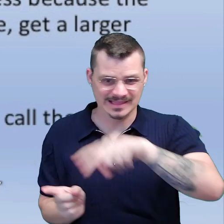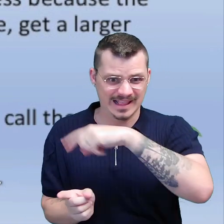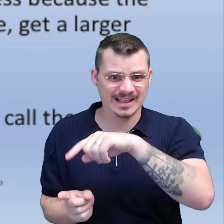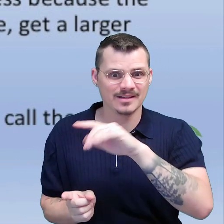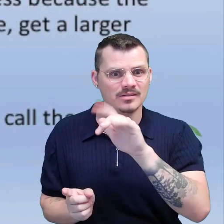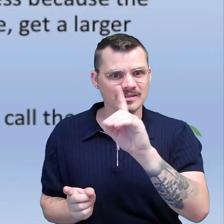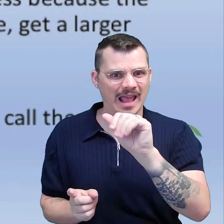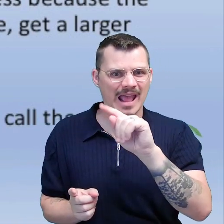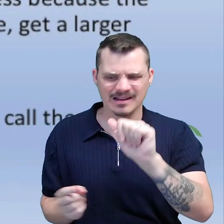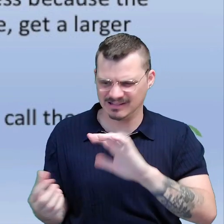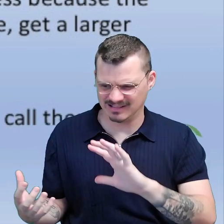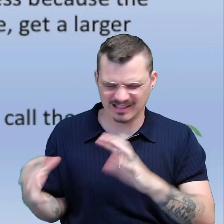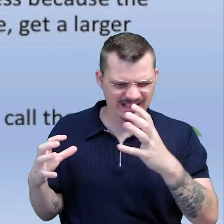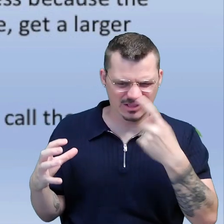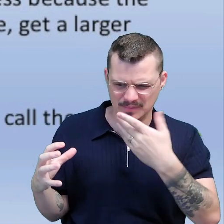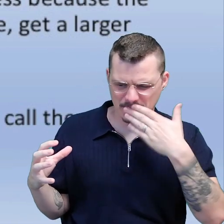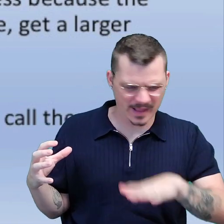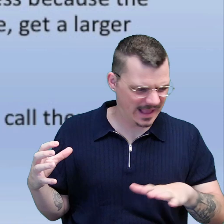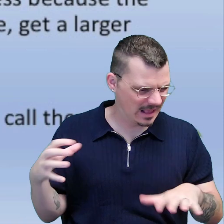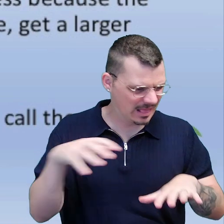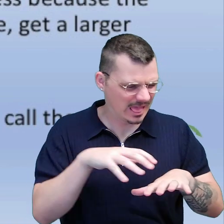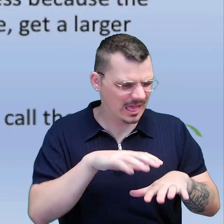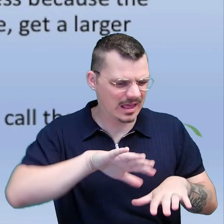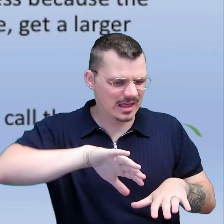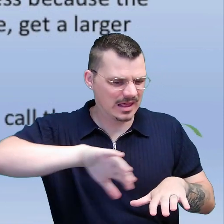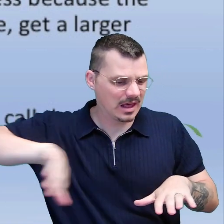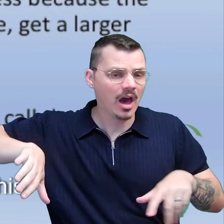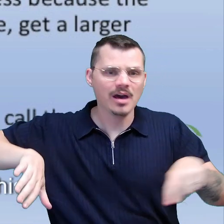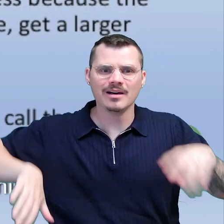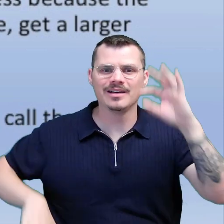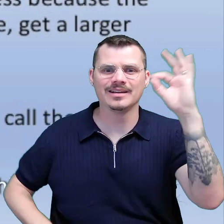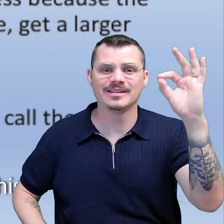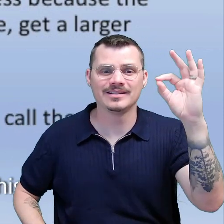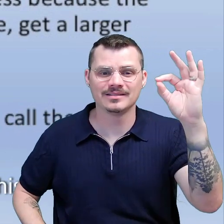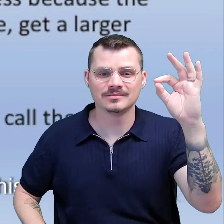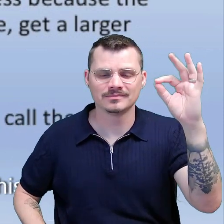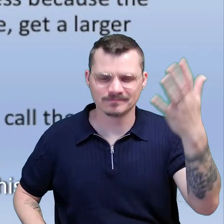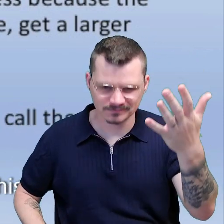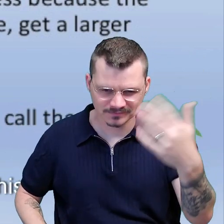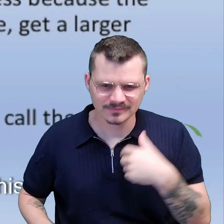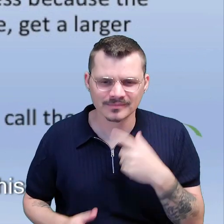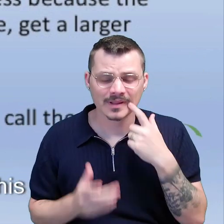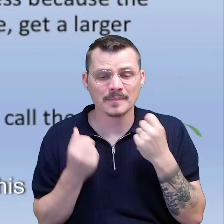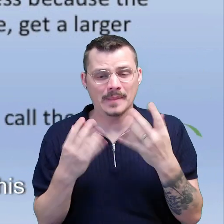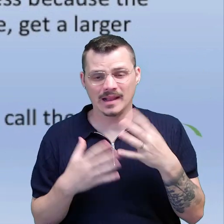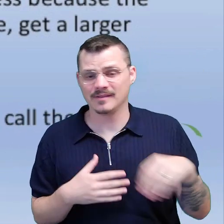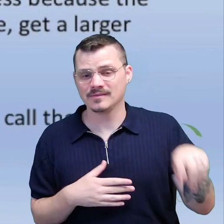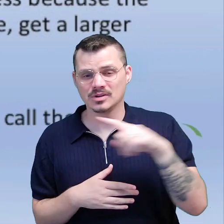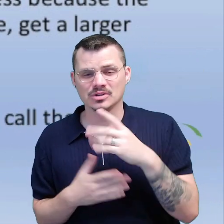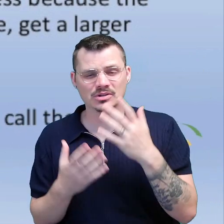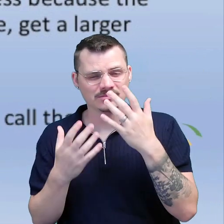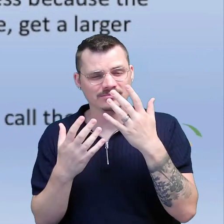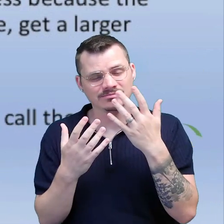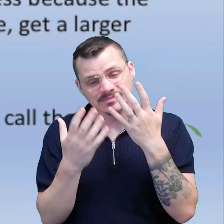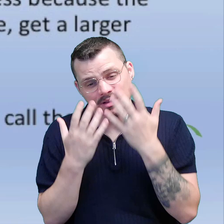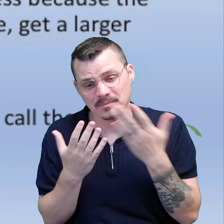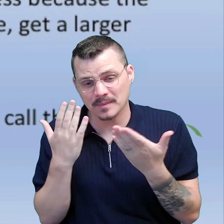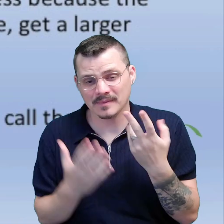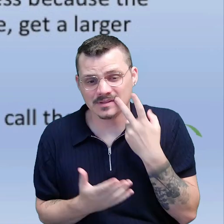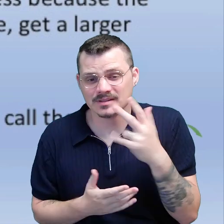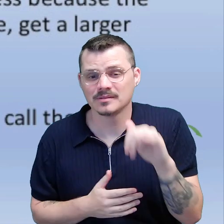don't make their outcomes data look very good. And I think many of us sadly have seen this exact